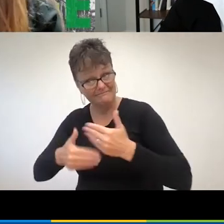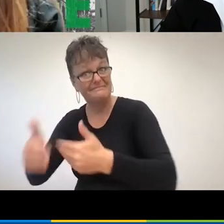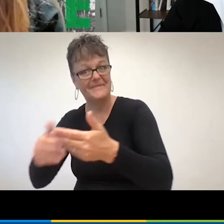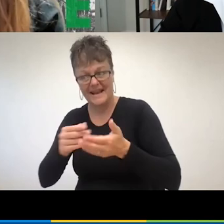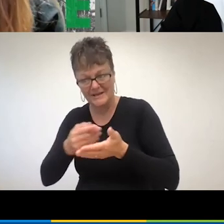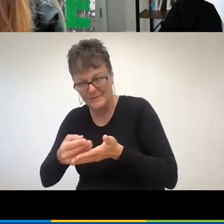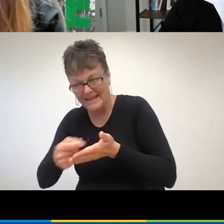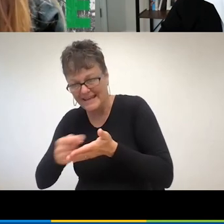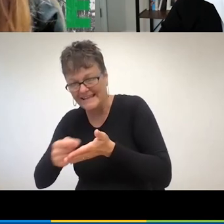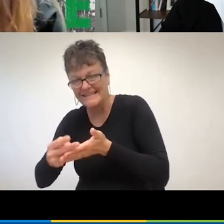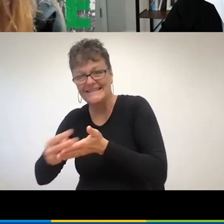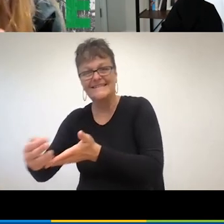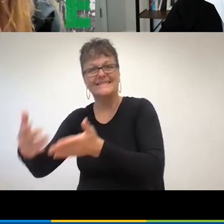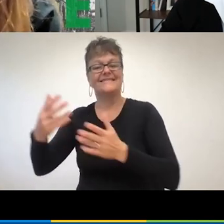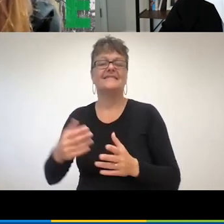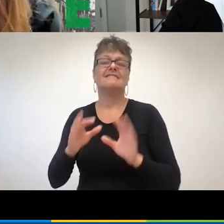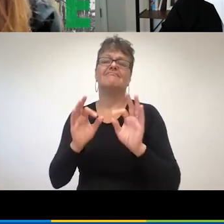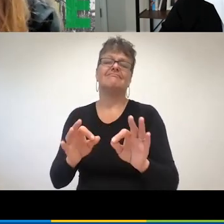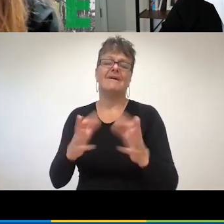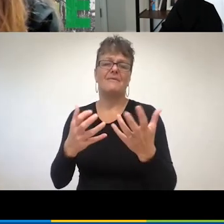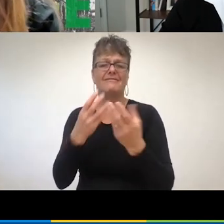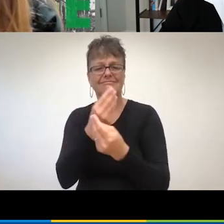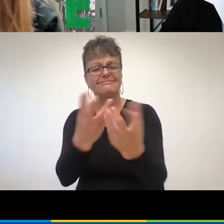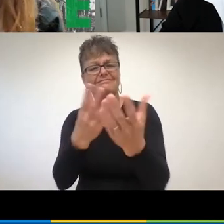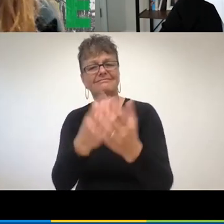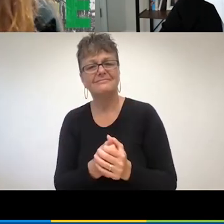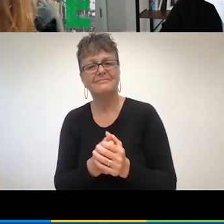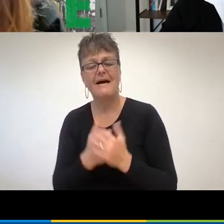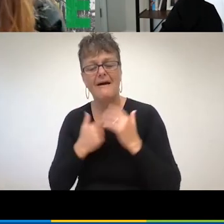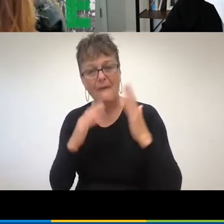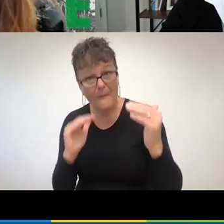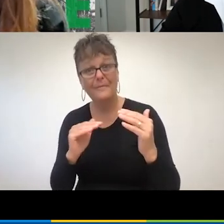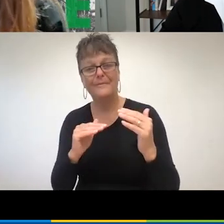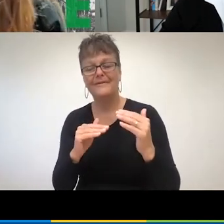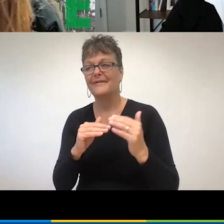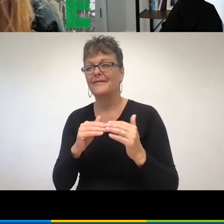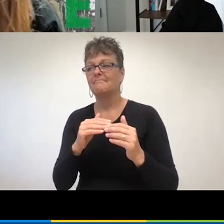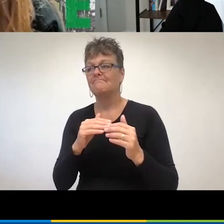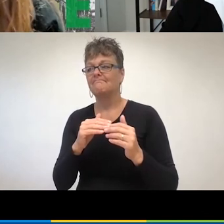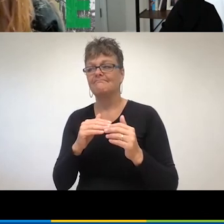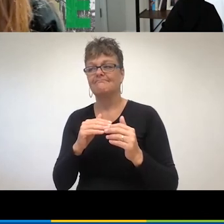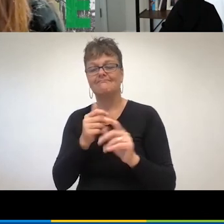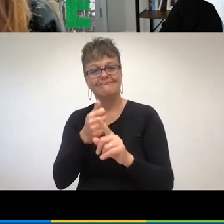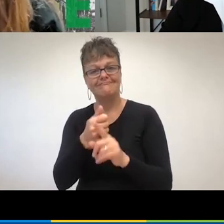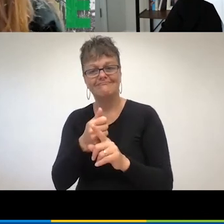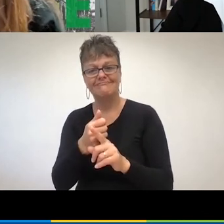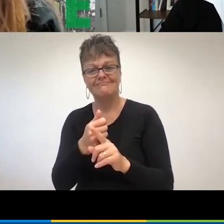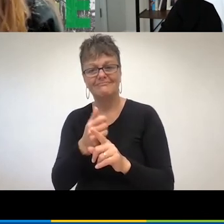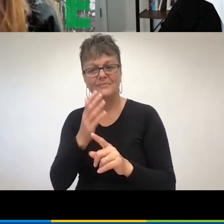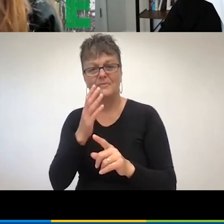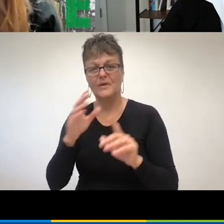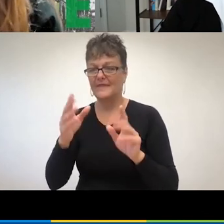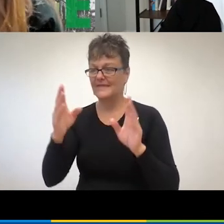colleagues, I really want to express my hope that you will have a semester